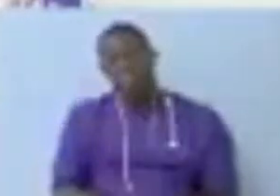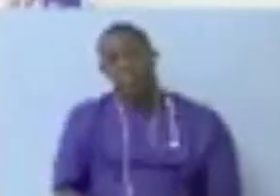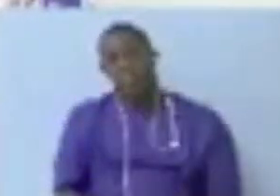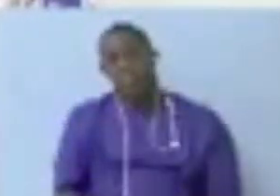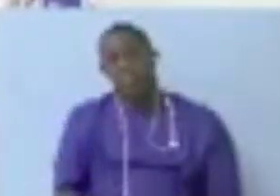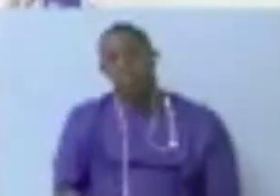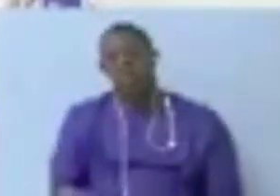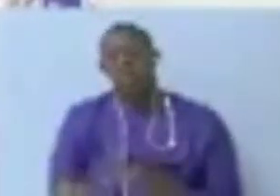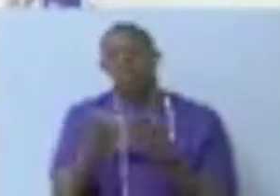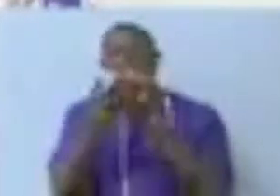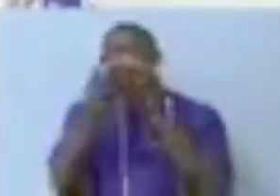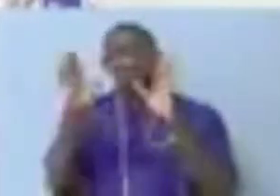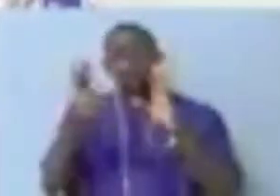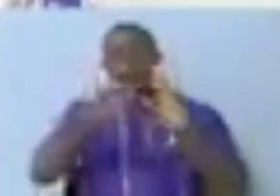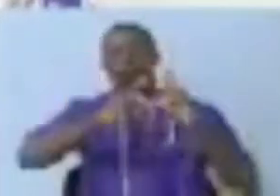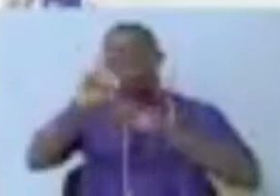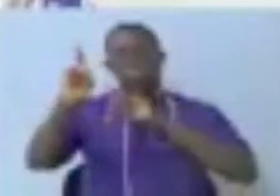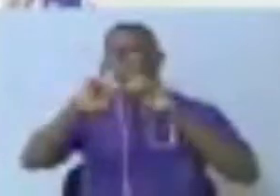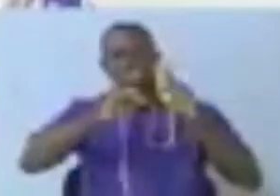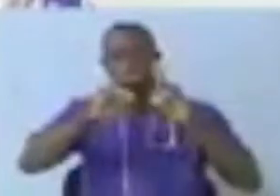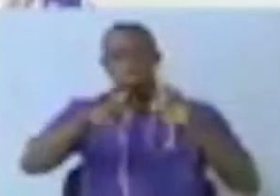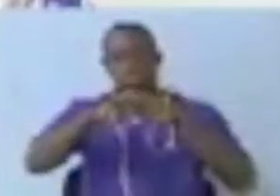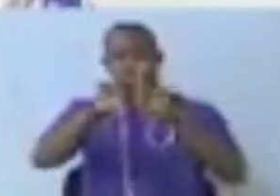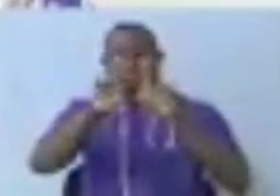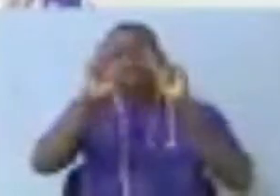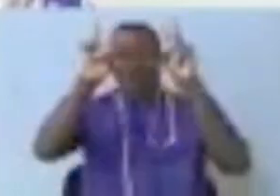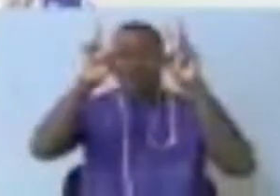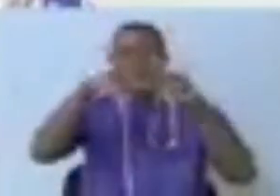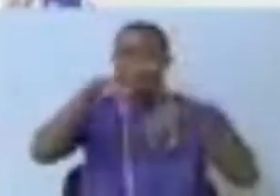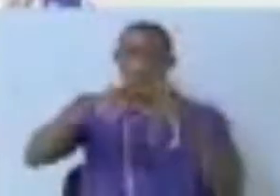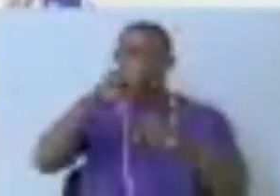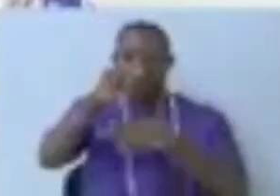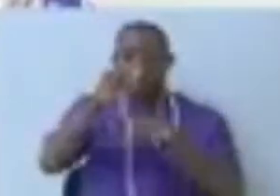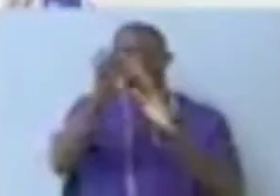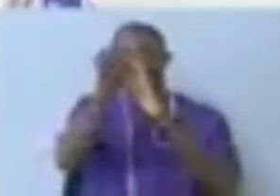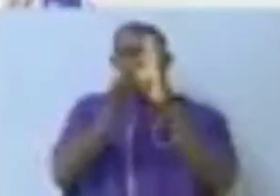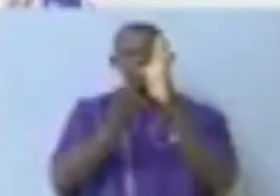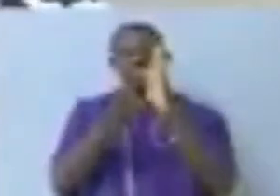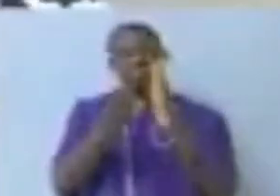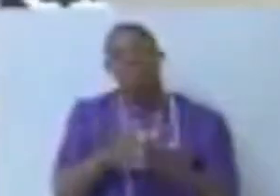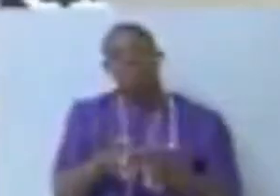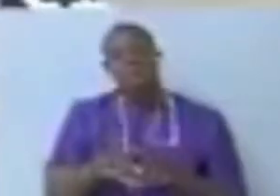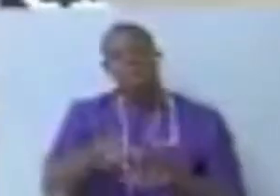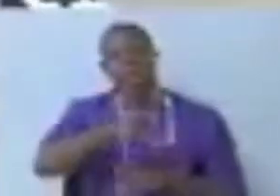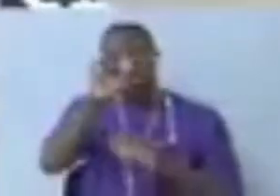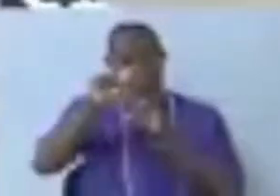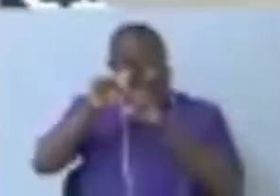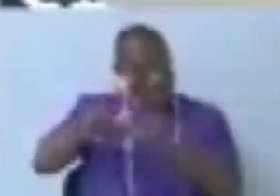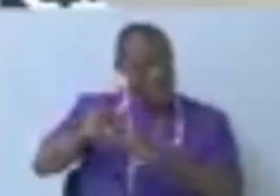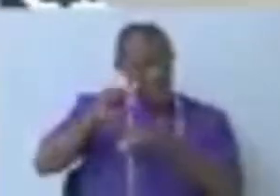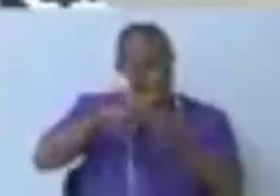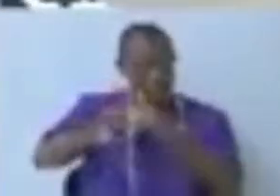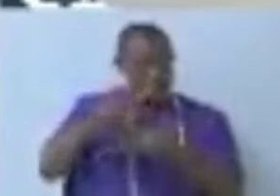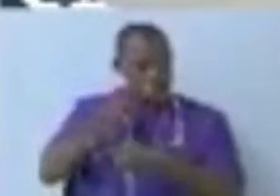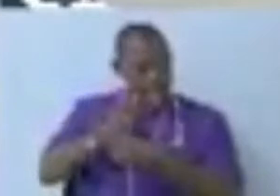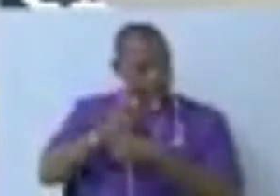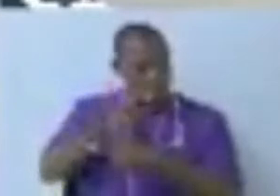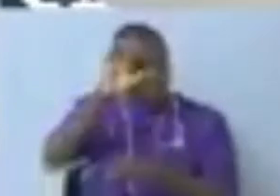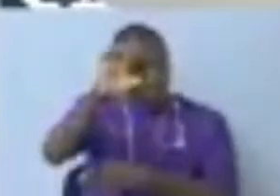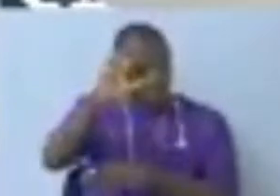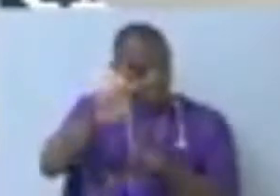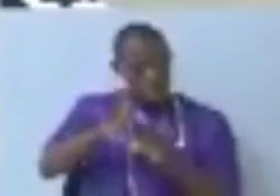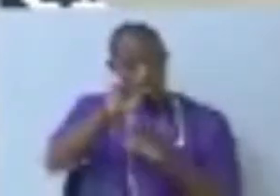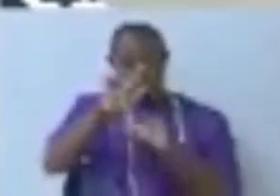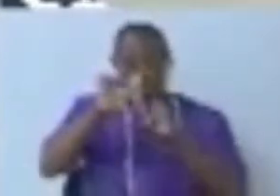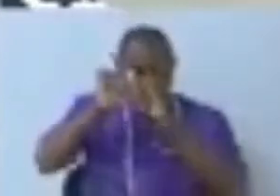that was the end of my discussions with him on this issue. And you remained in the country. Yes. And you remained